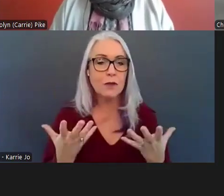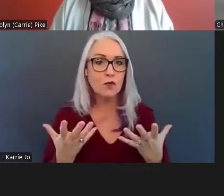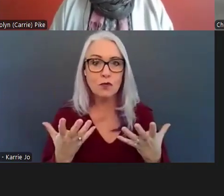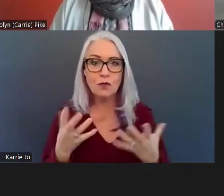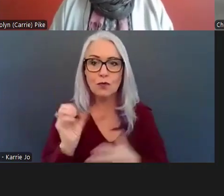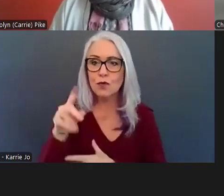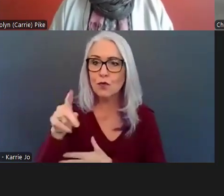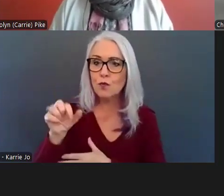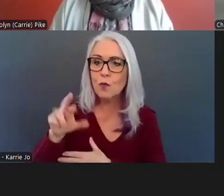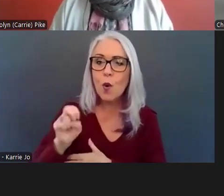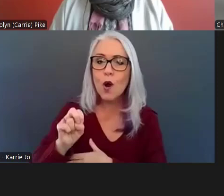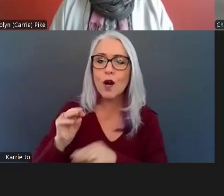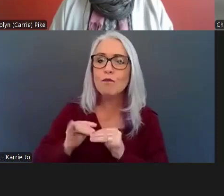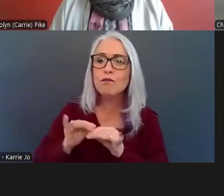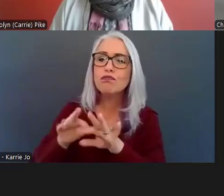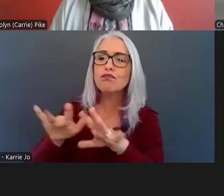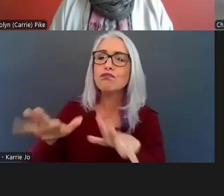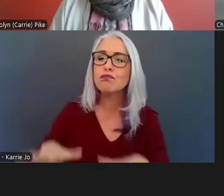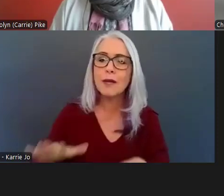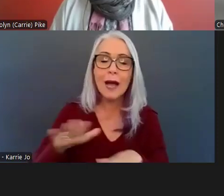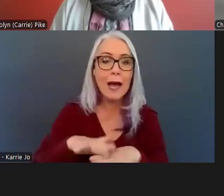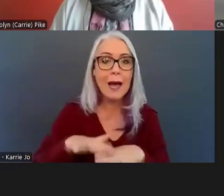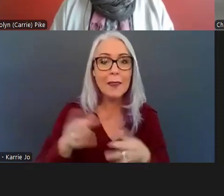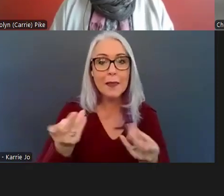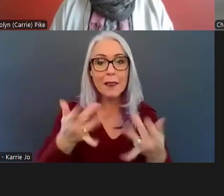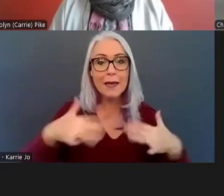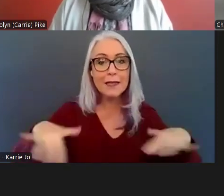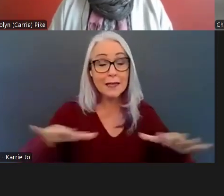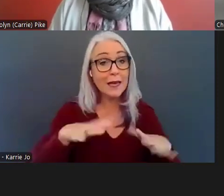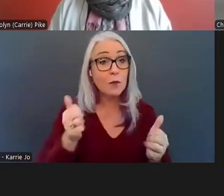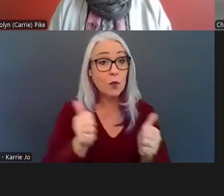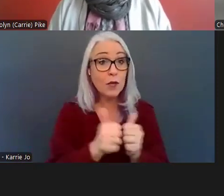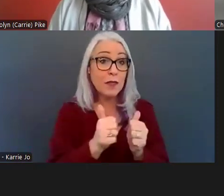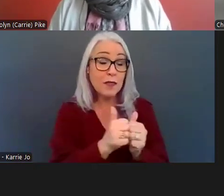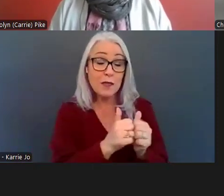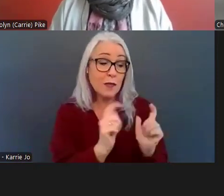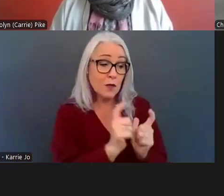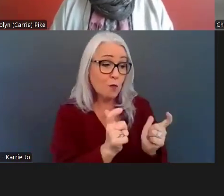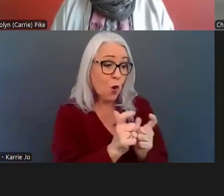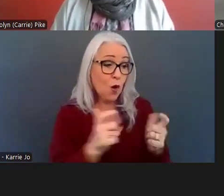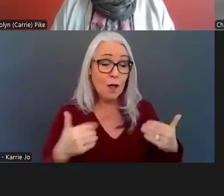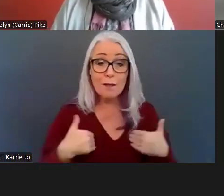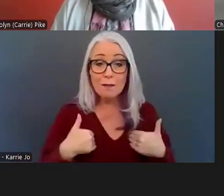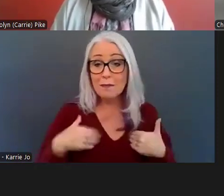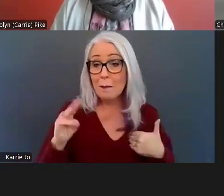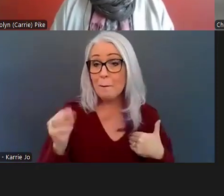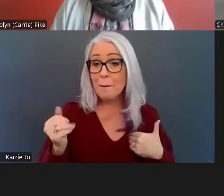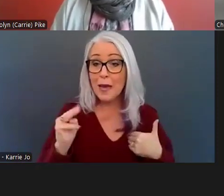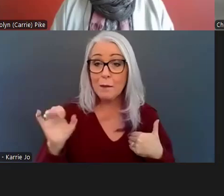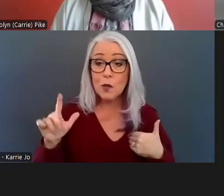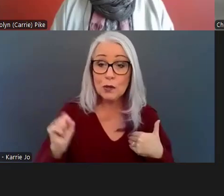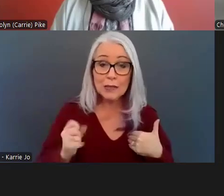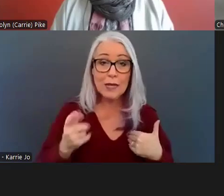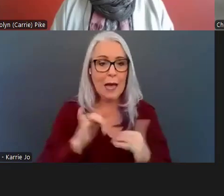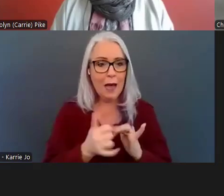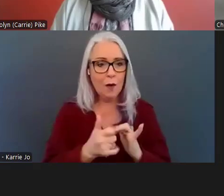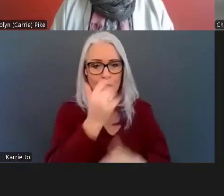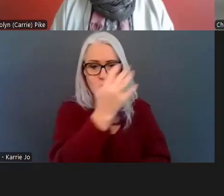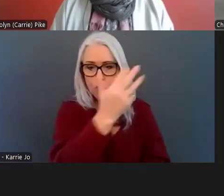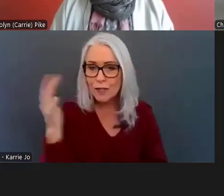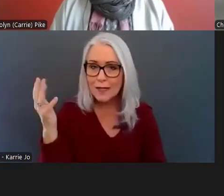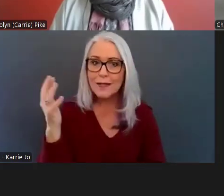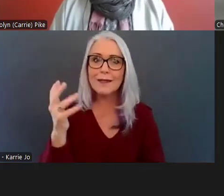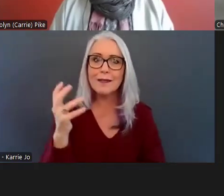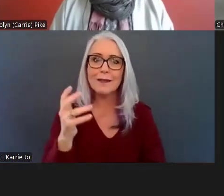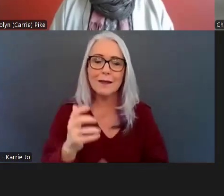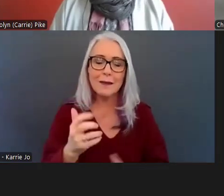spore load is being dispersed across the landscape by small mammals, and how that, and how our forestry influences their behavior. So retaining trees,